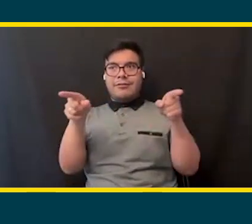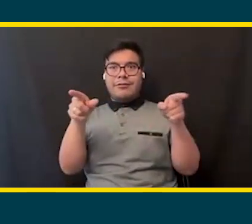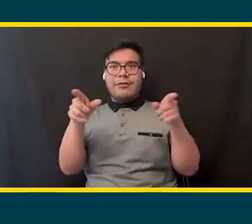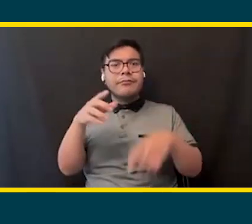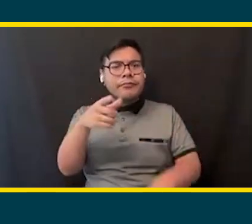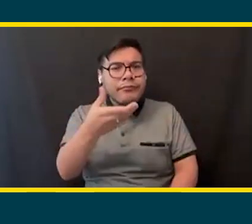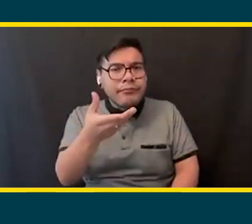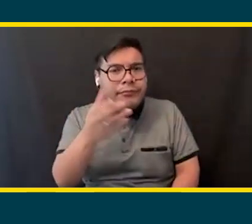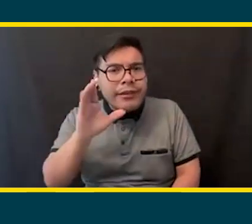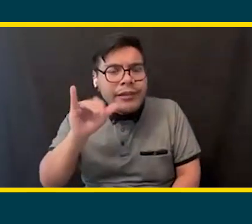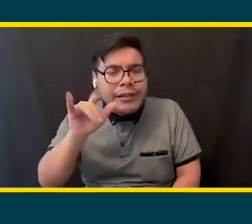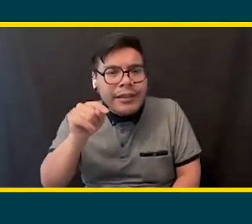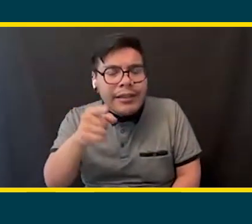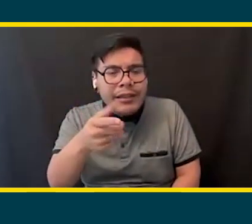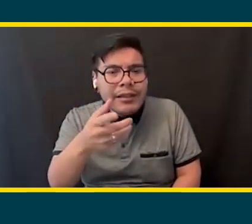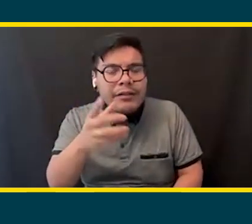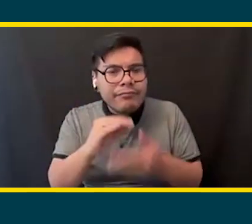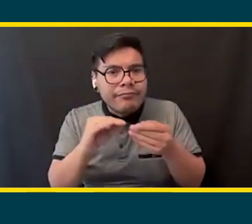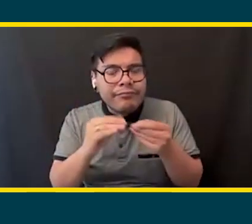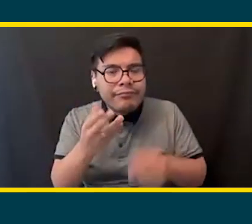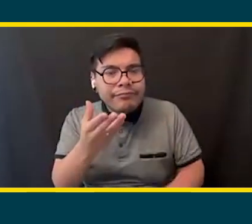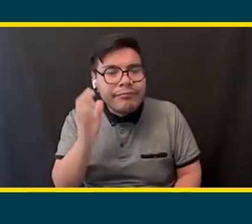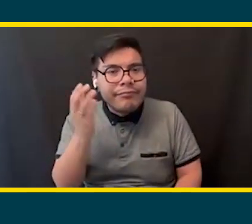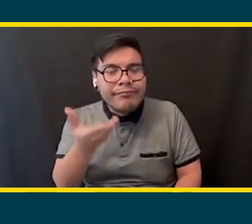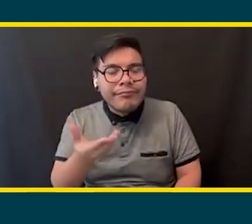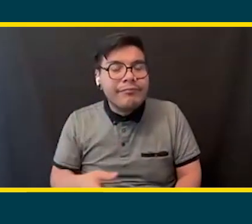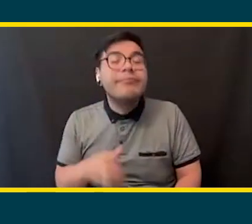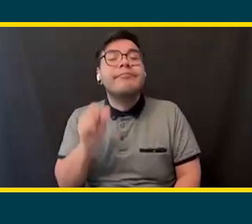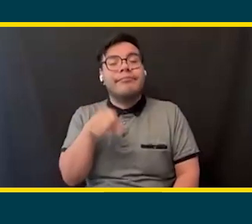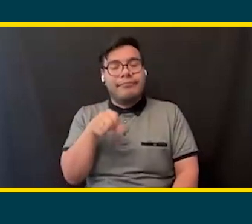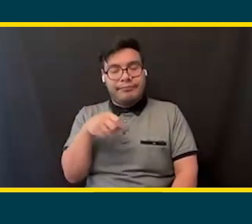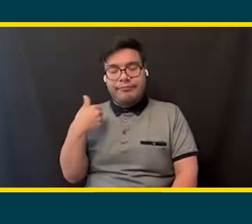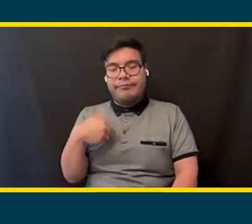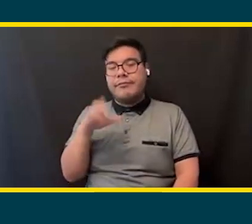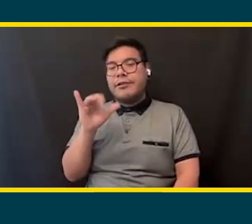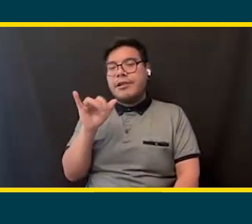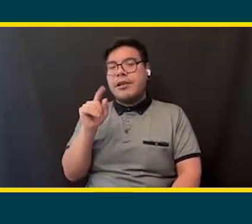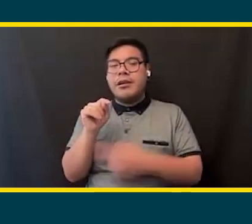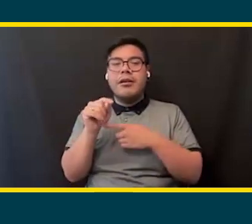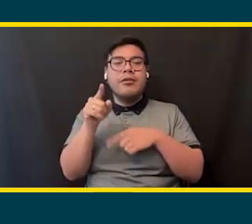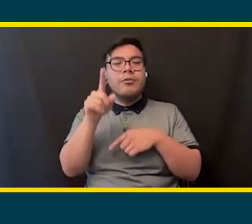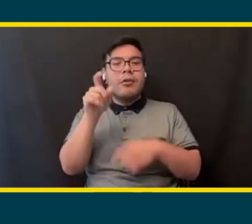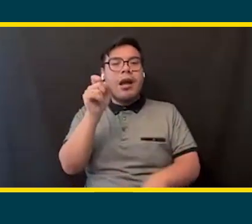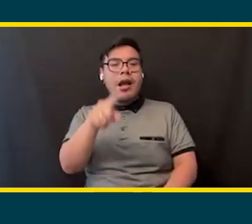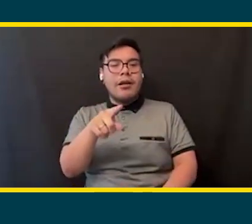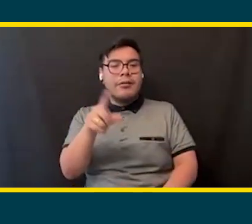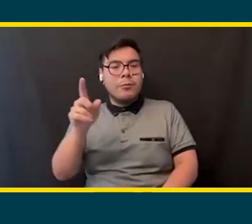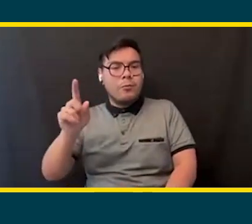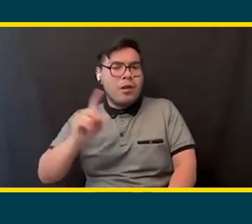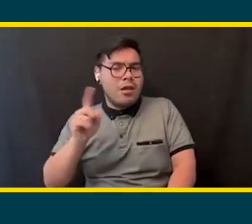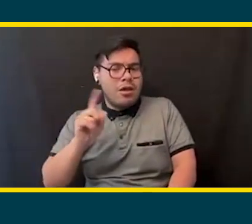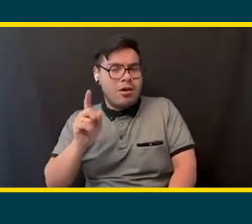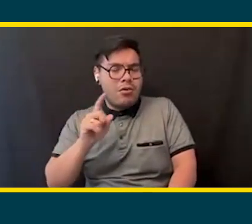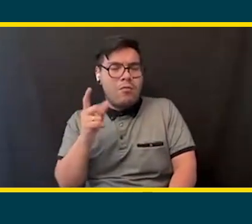something on the tip of your tongue to say. Yeah, because this is Kate. With you asking where